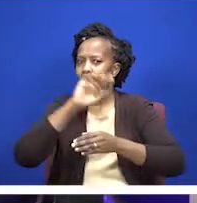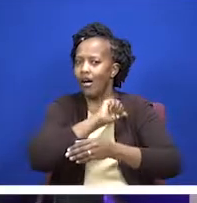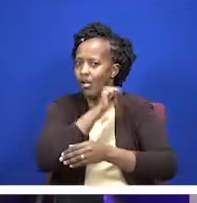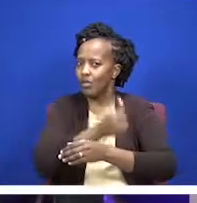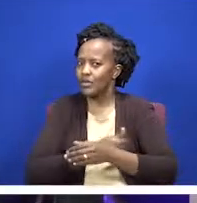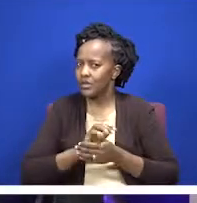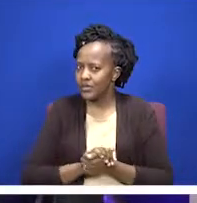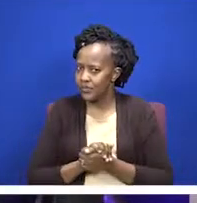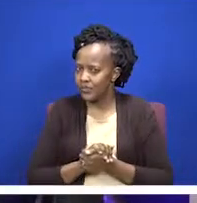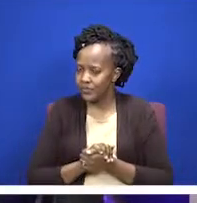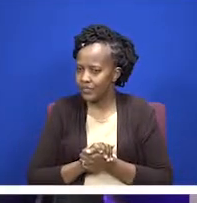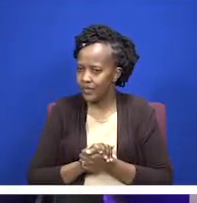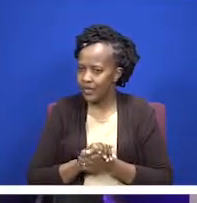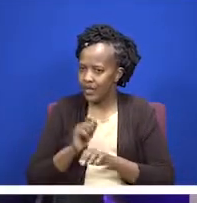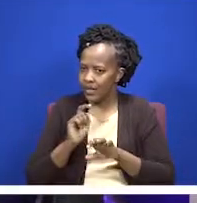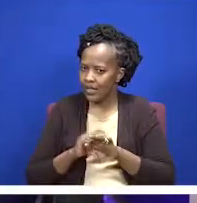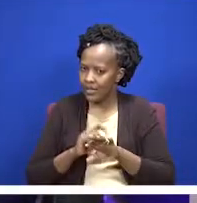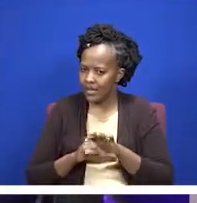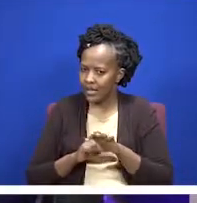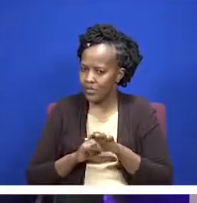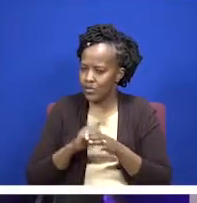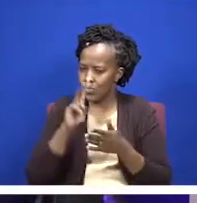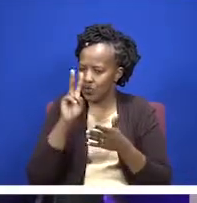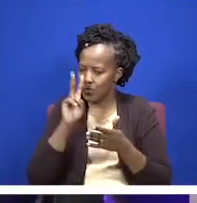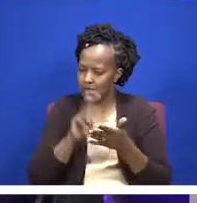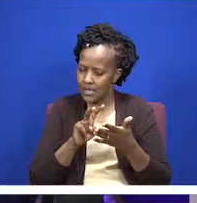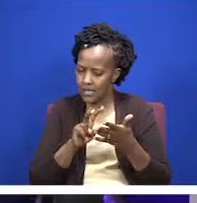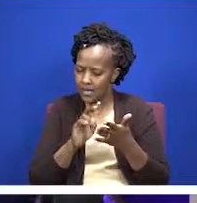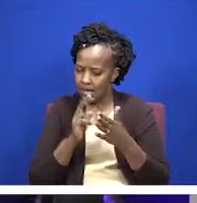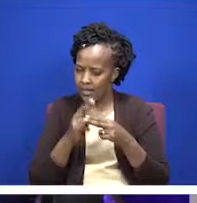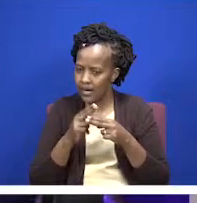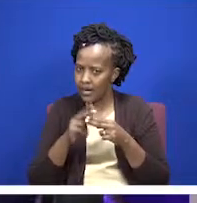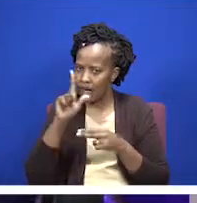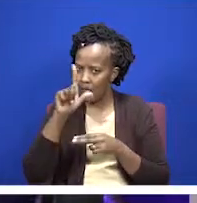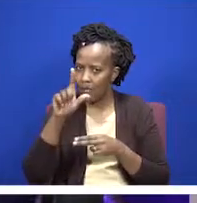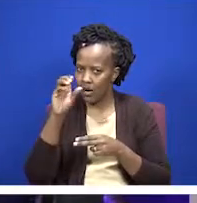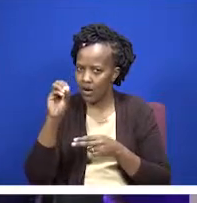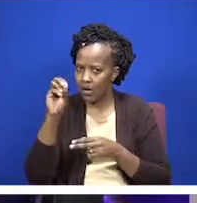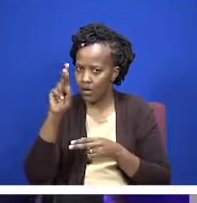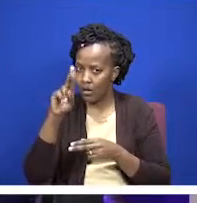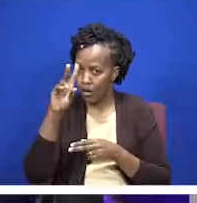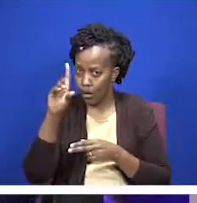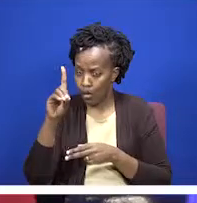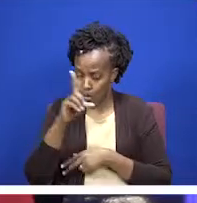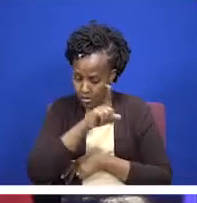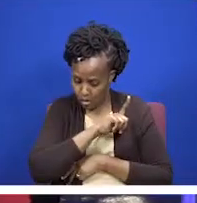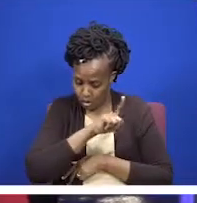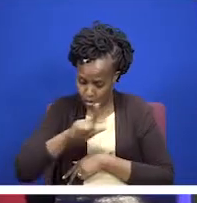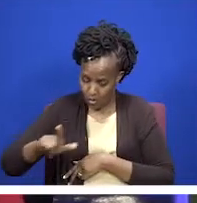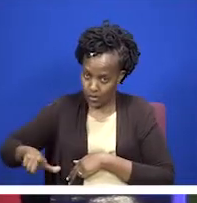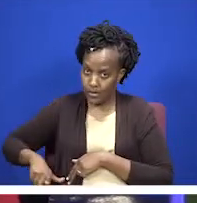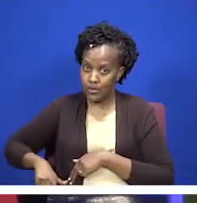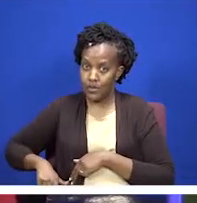the name Lord, that's L-O-R-D, written in capital letters, that one means the